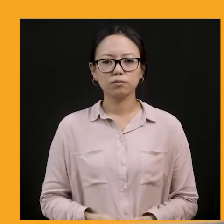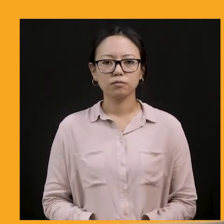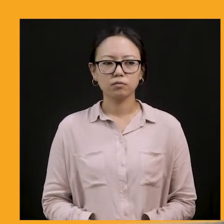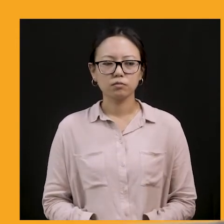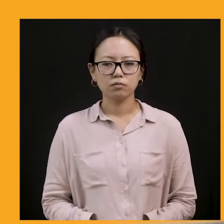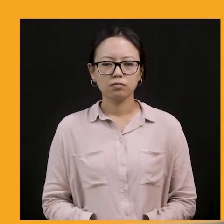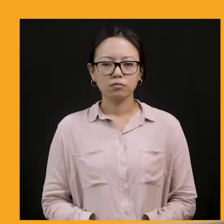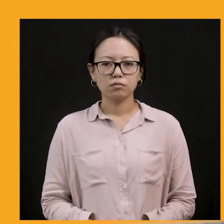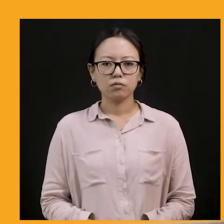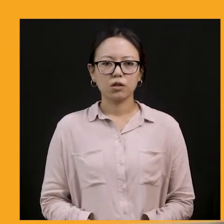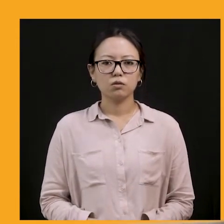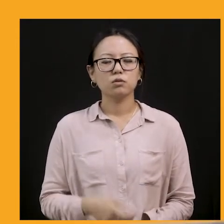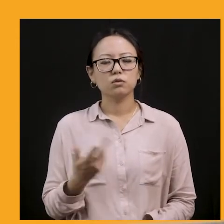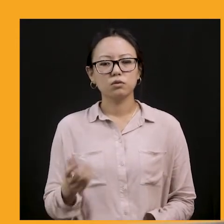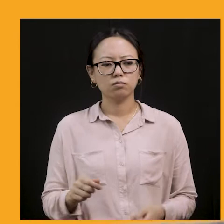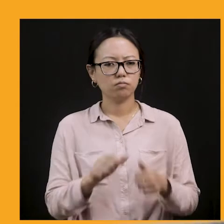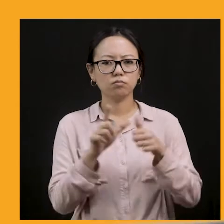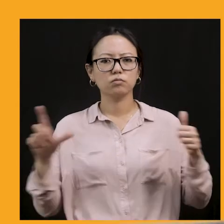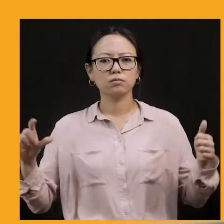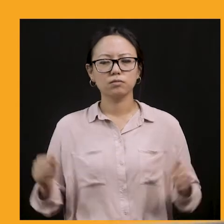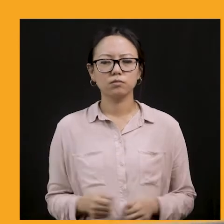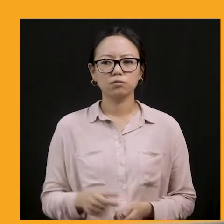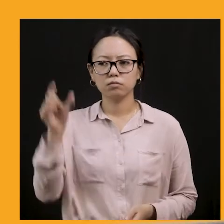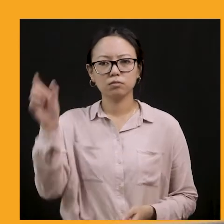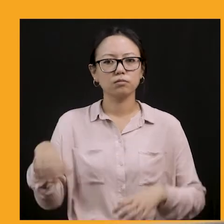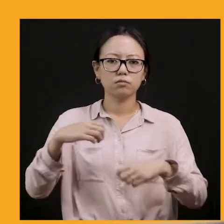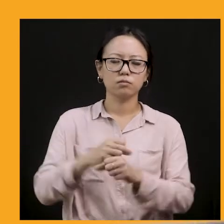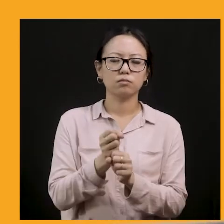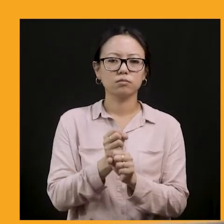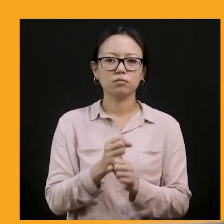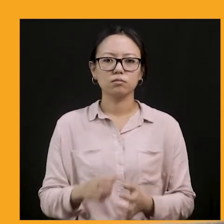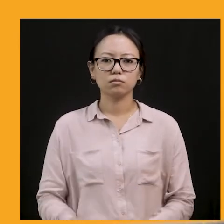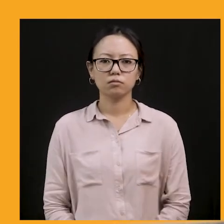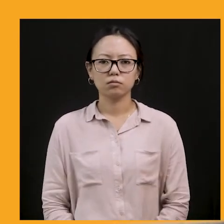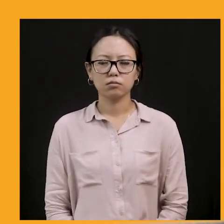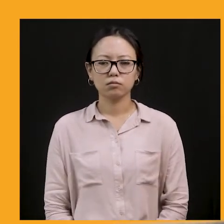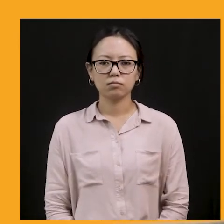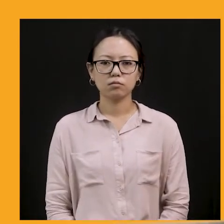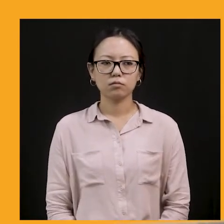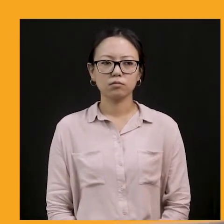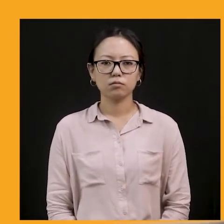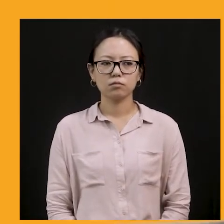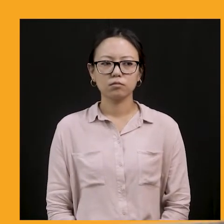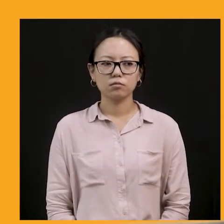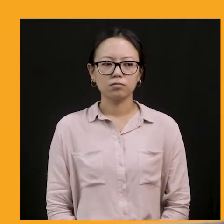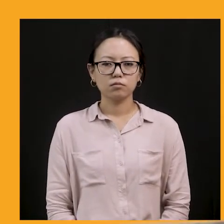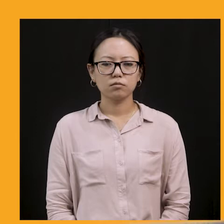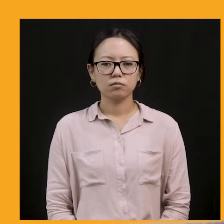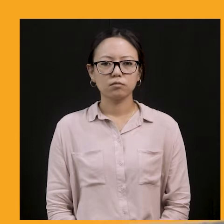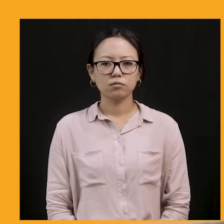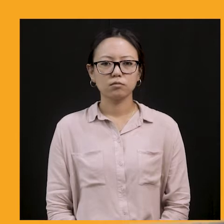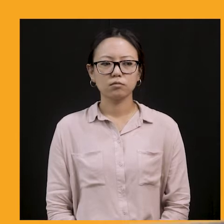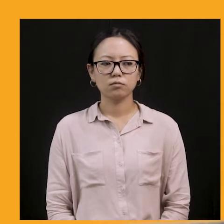So all these are man-made. Okay, all these are man-made.